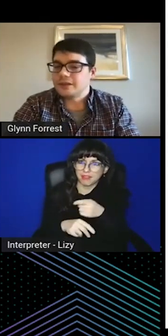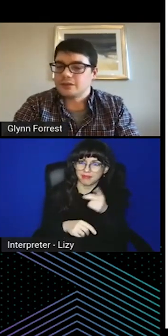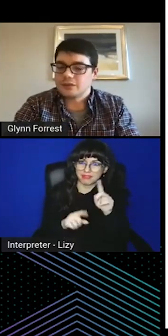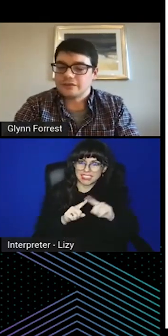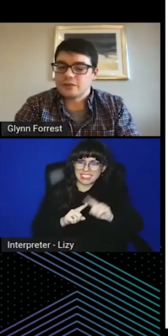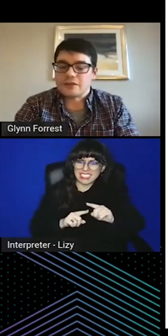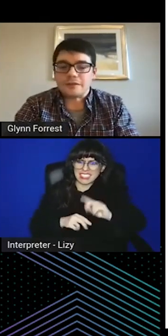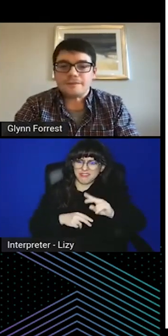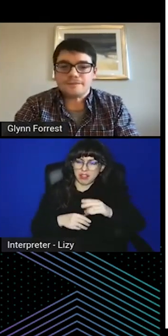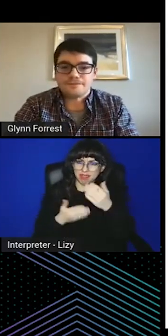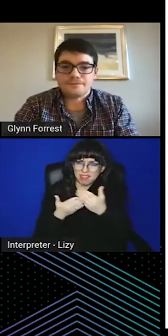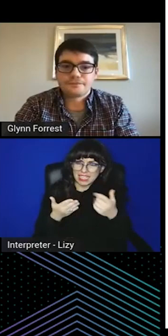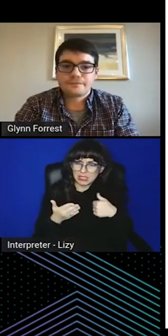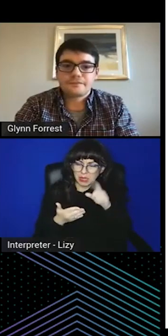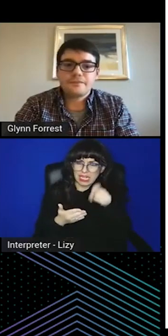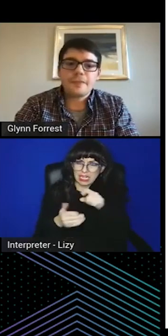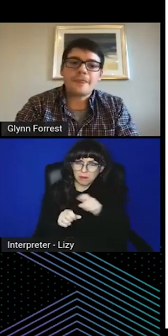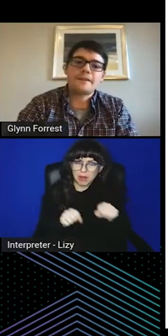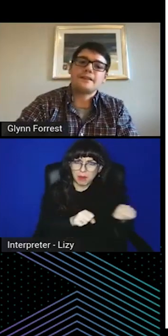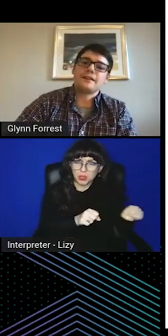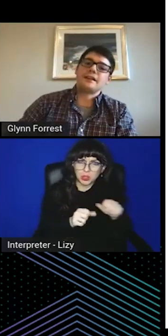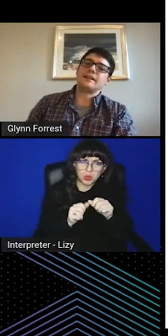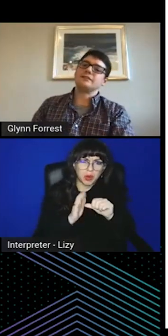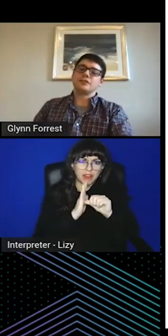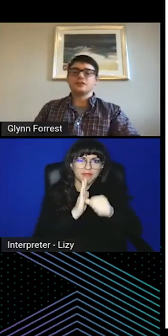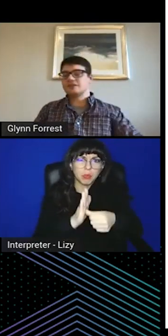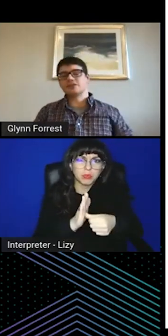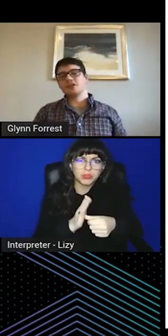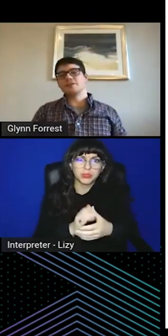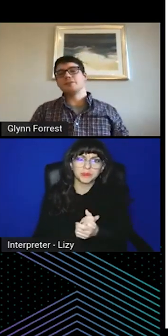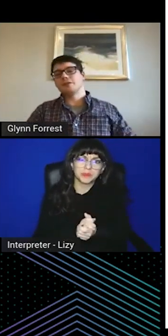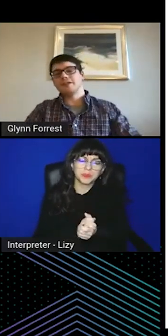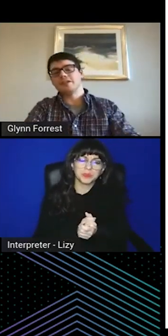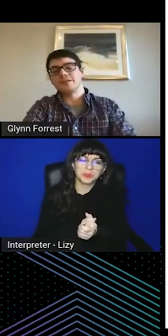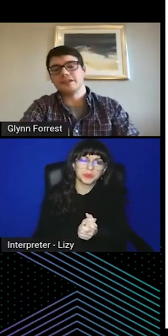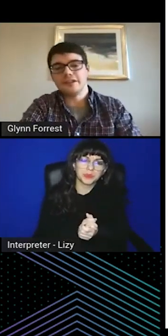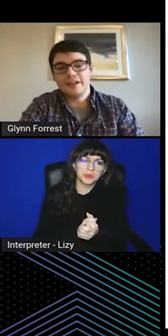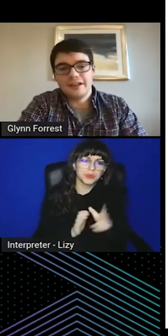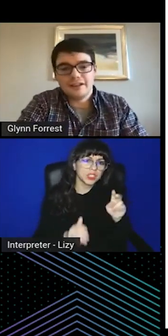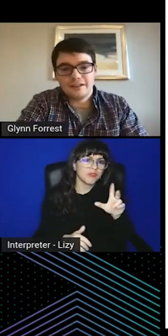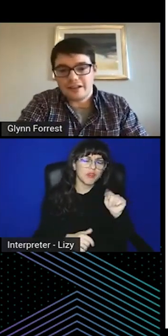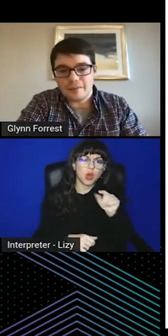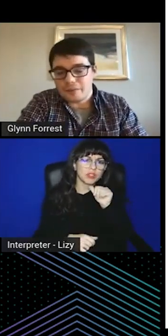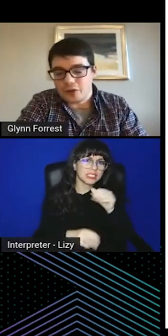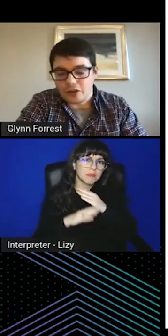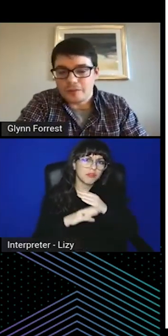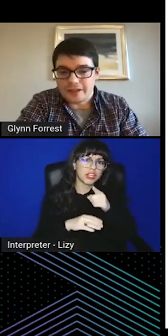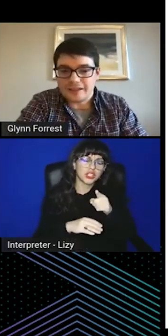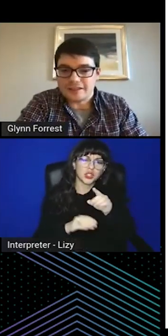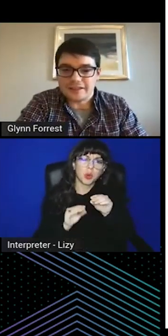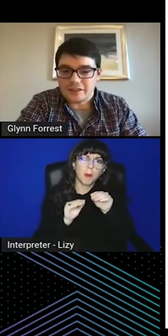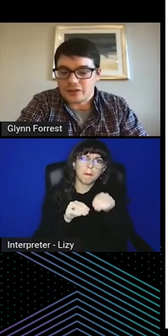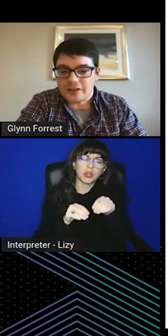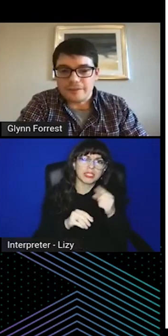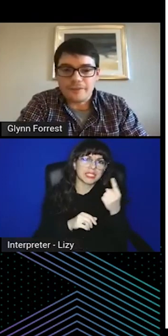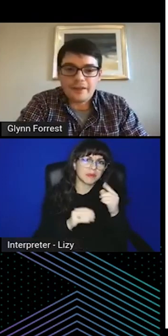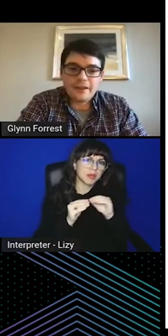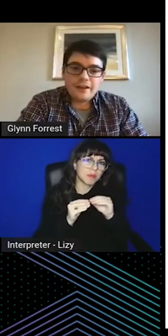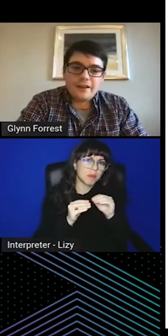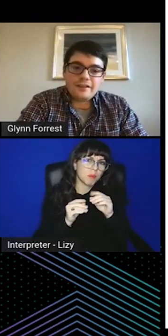to be able to enforce. And Vault doesn't stop you putting in something a bit more complicated and